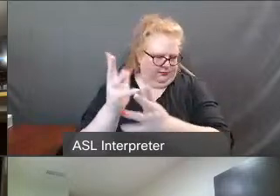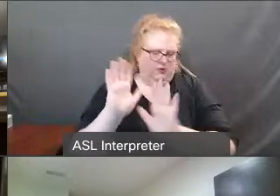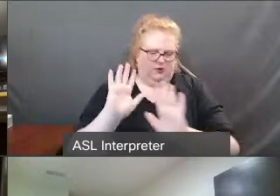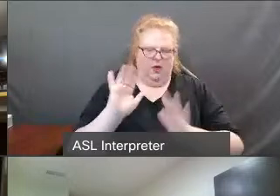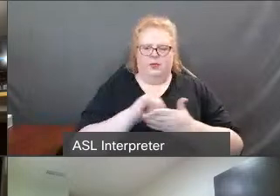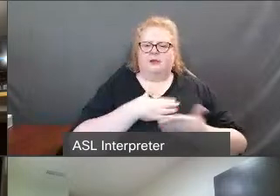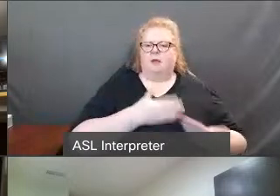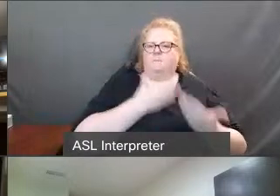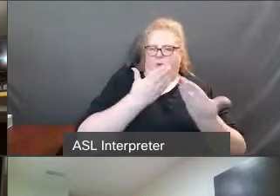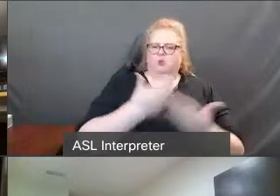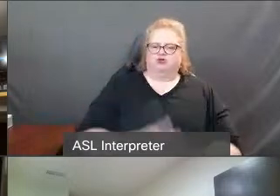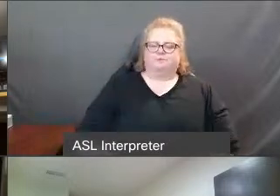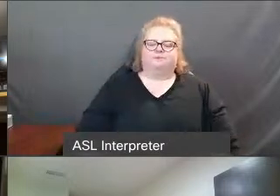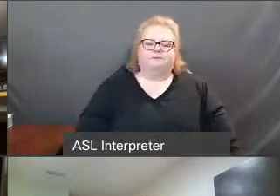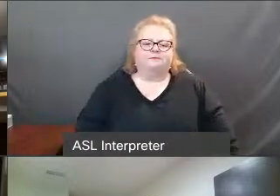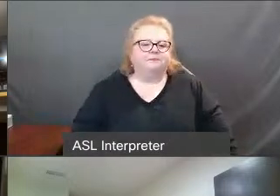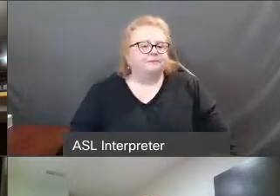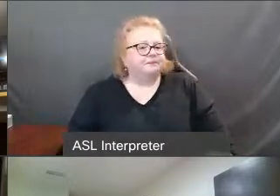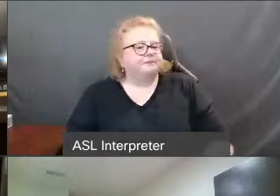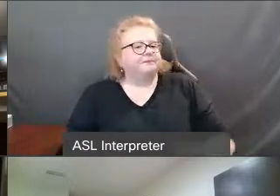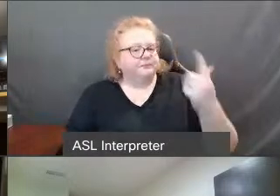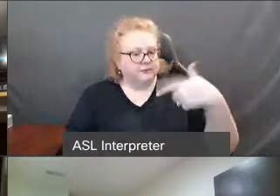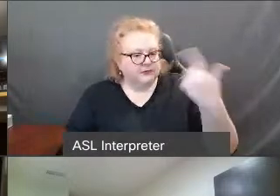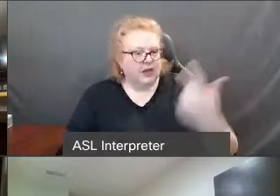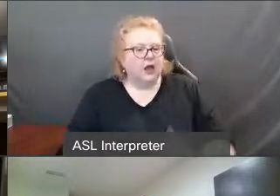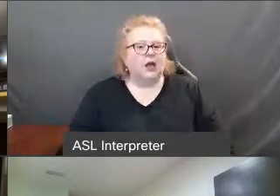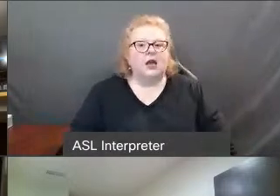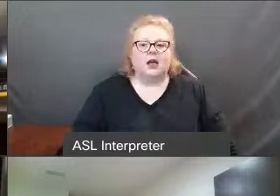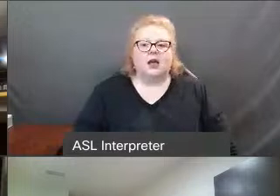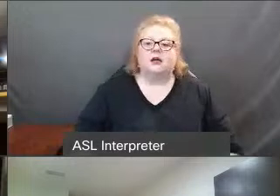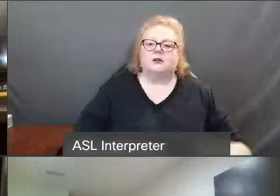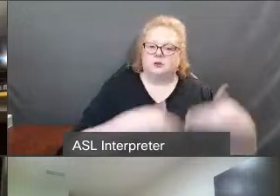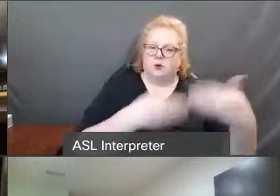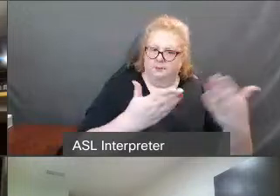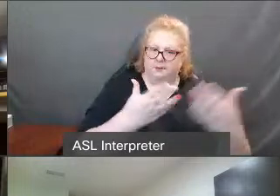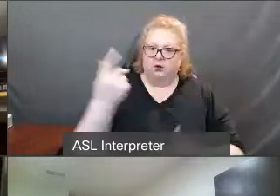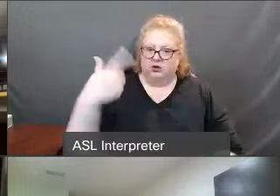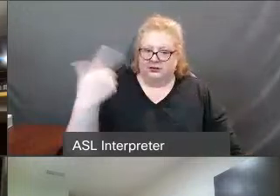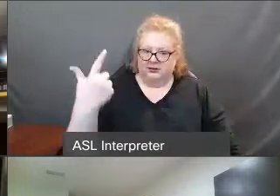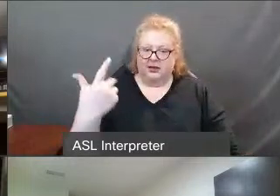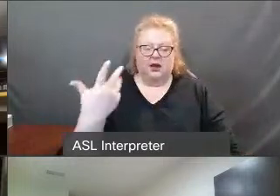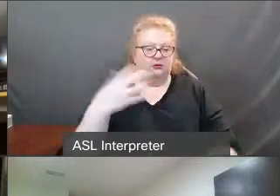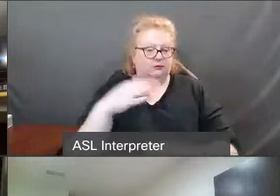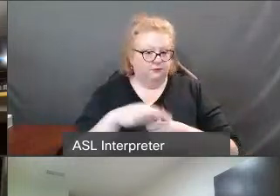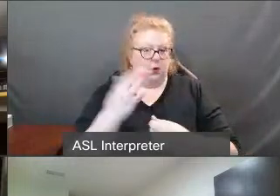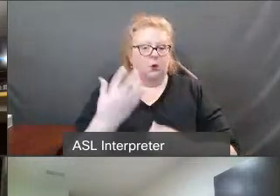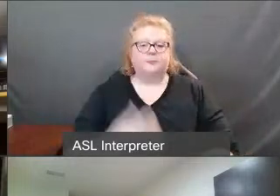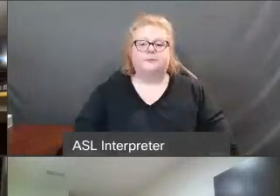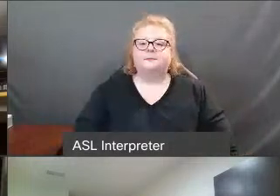motion. Do we hear a second? Second. Okay, got a motion and a second. Get a vote.